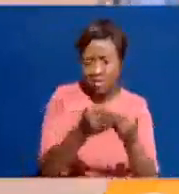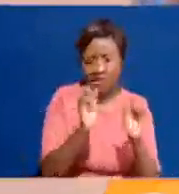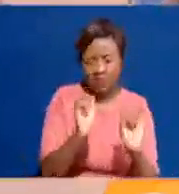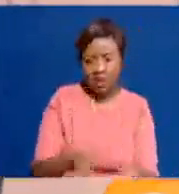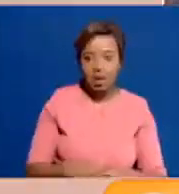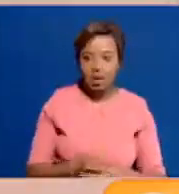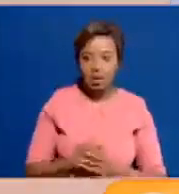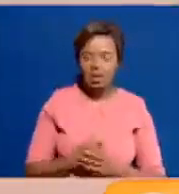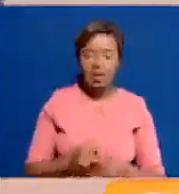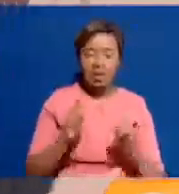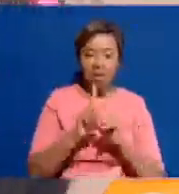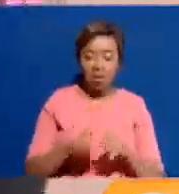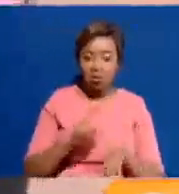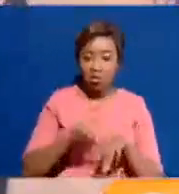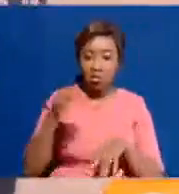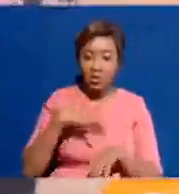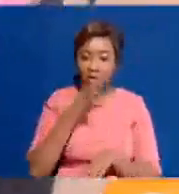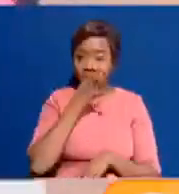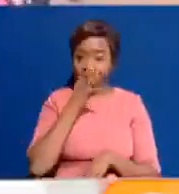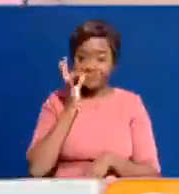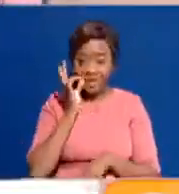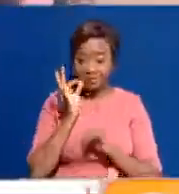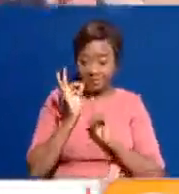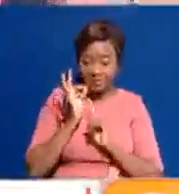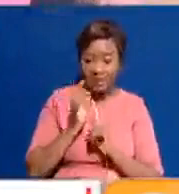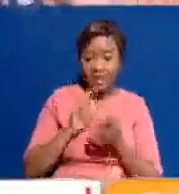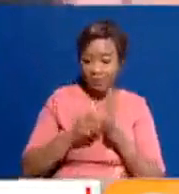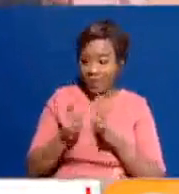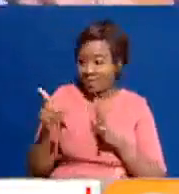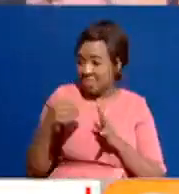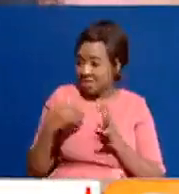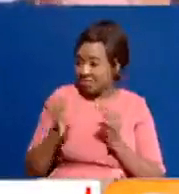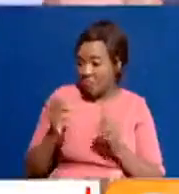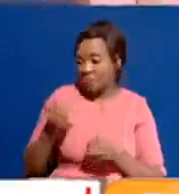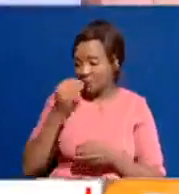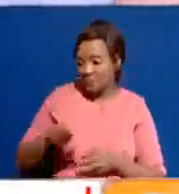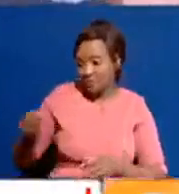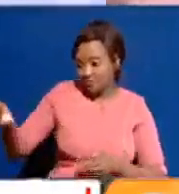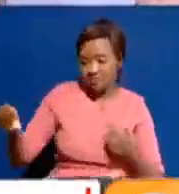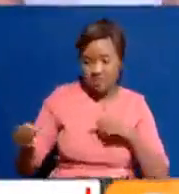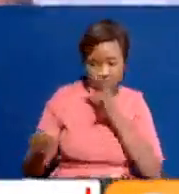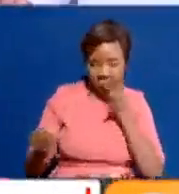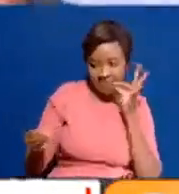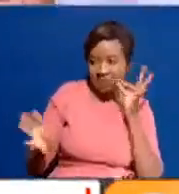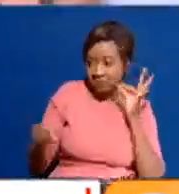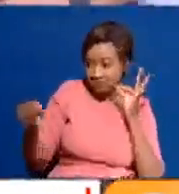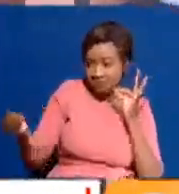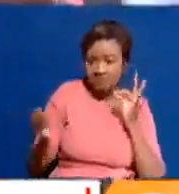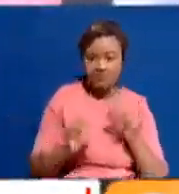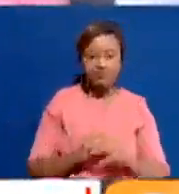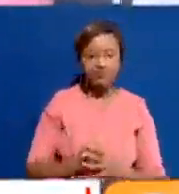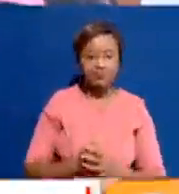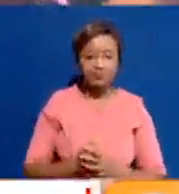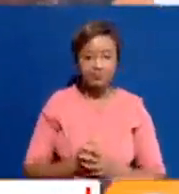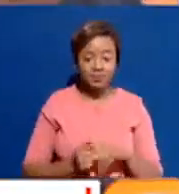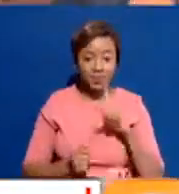is what we give, because we share with the next person who has nothing to eat, or you know, their life is less fortunate.